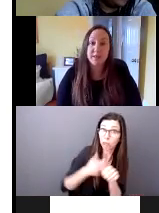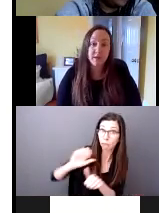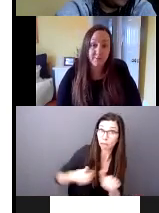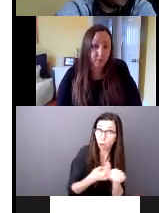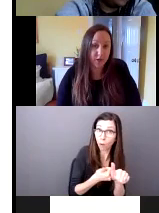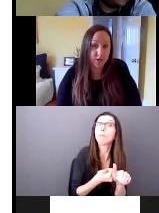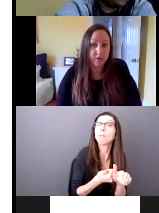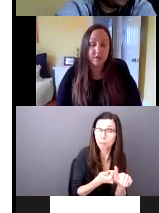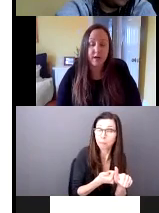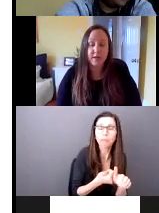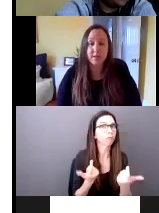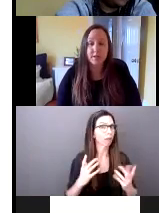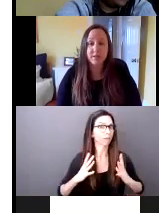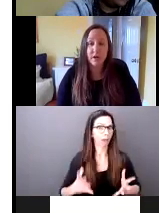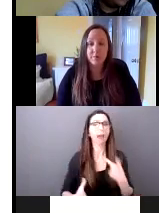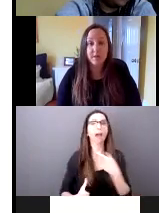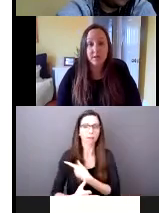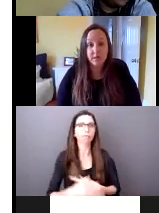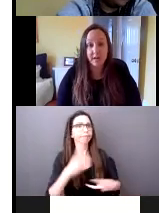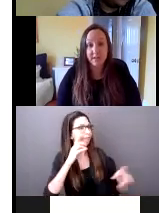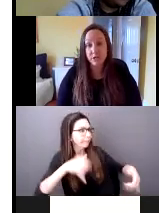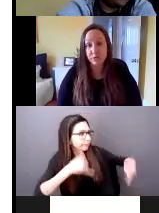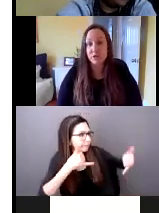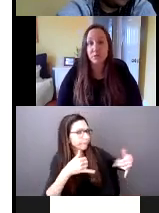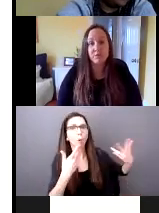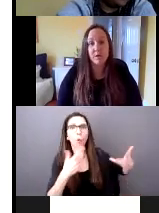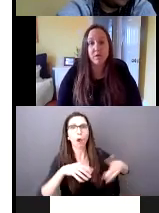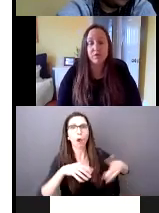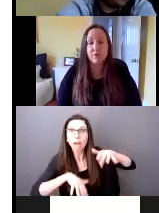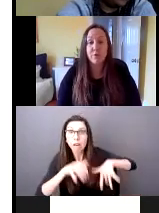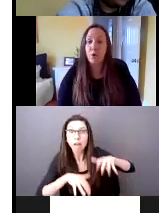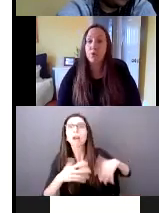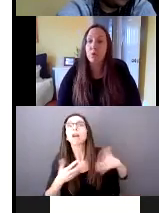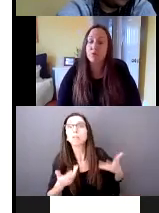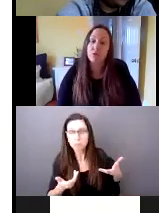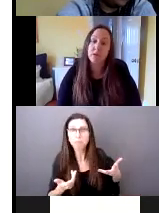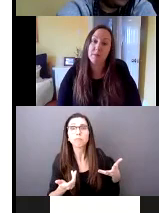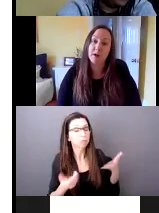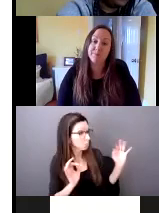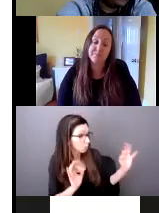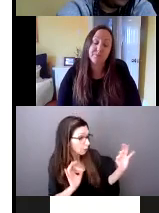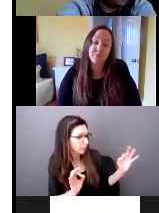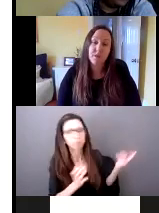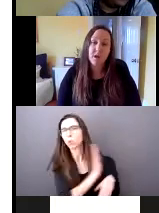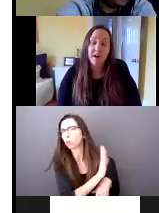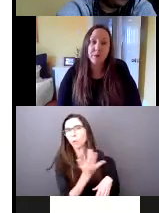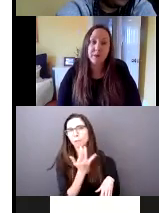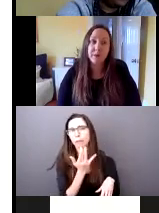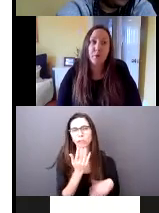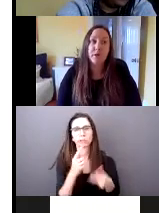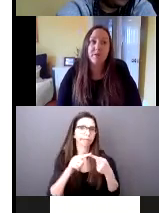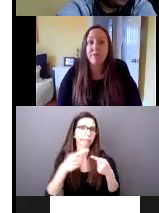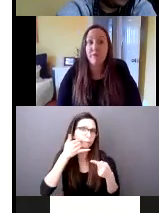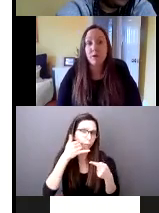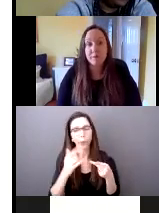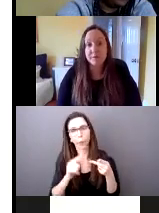the basic information that is needed to get in touch with you, whether that be over the phone or through email. And really the